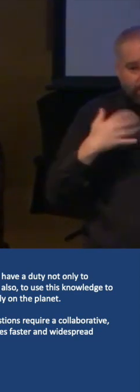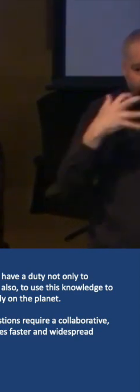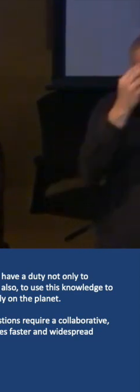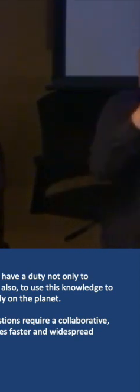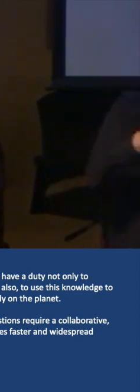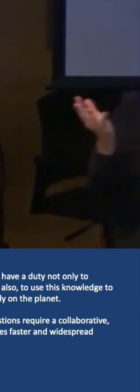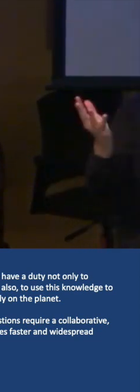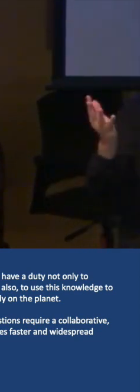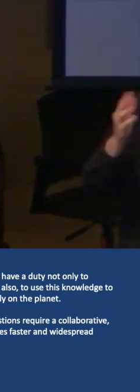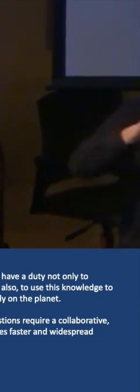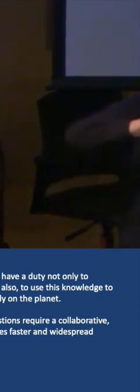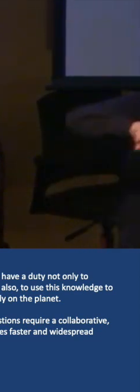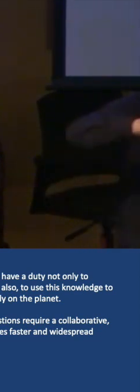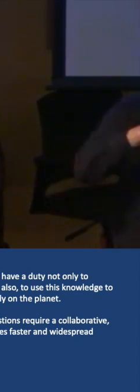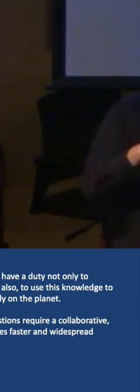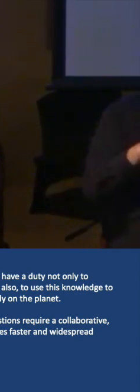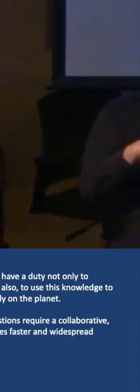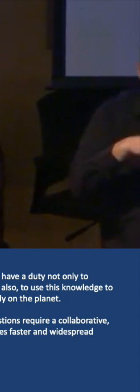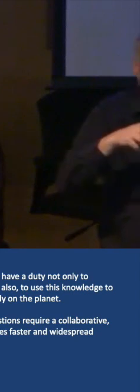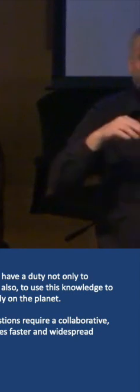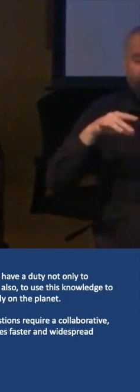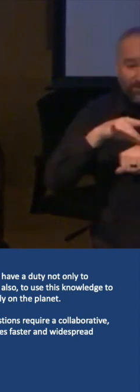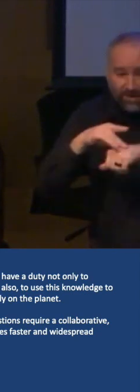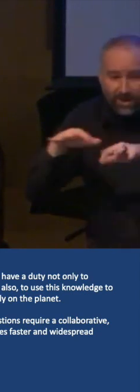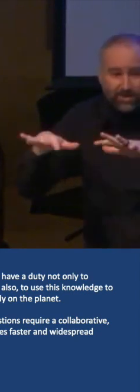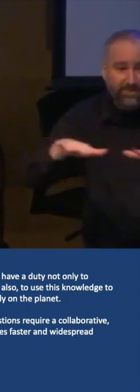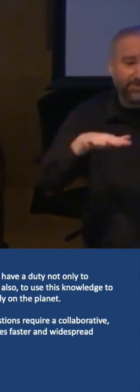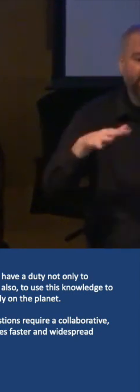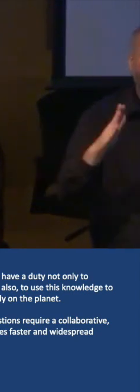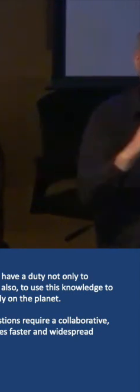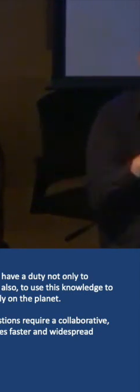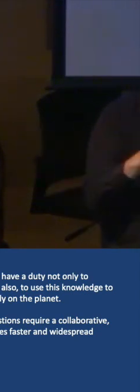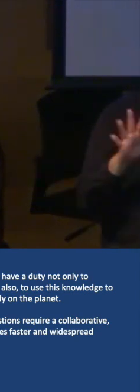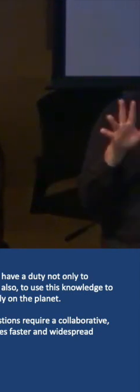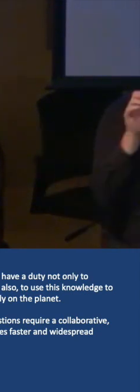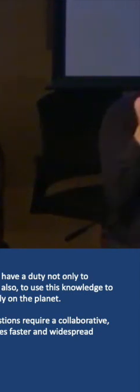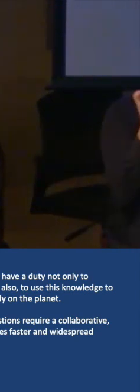is amazing, and these are amazing places. I'm going to end with one